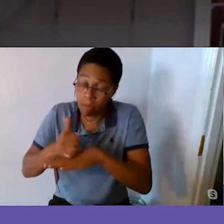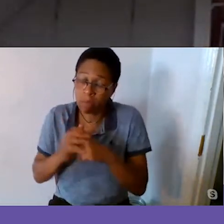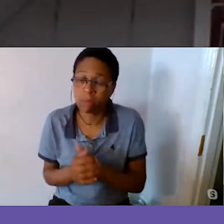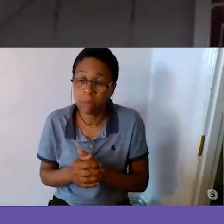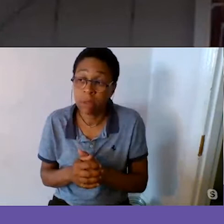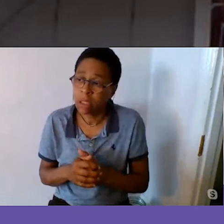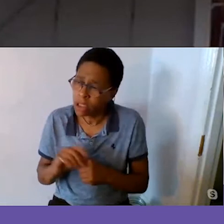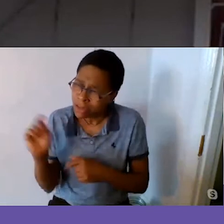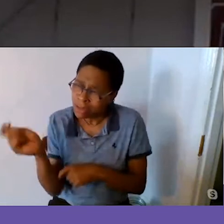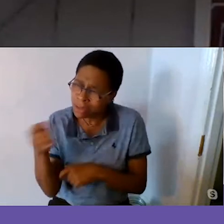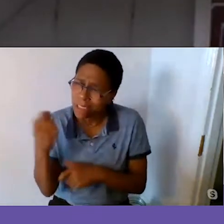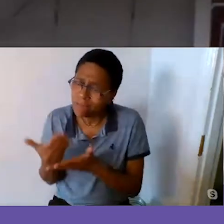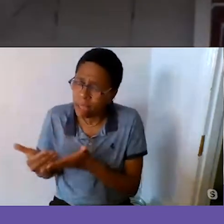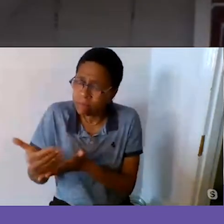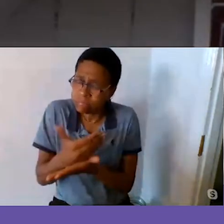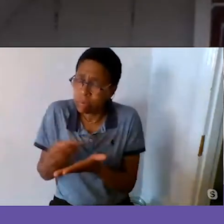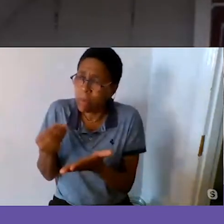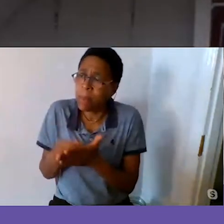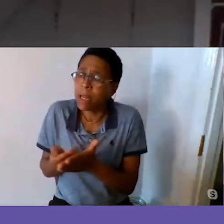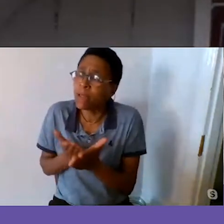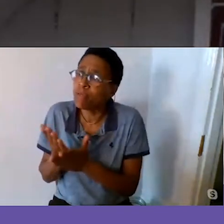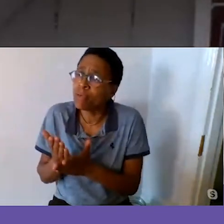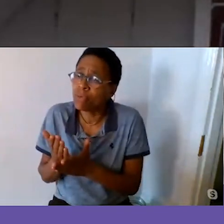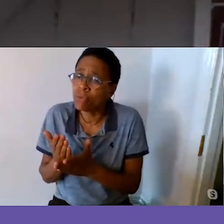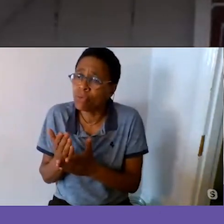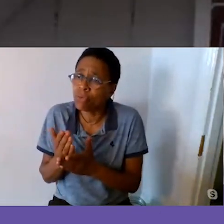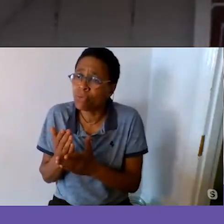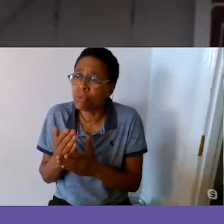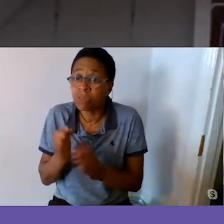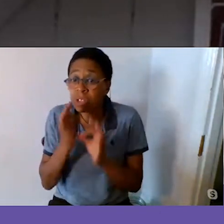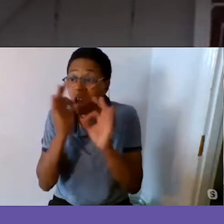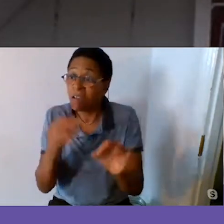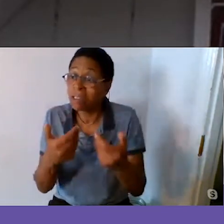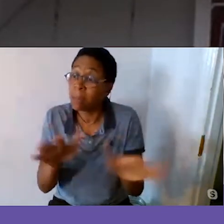crowdfunded very recently, and what your plans for that are now.